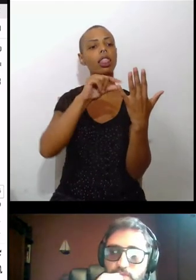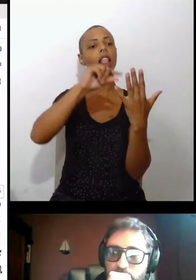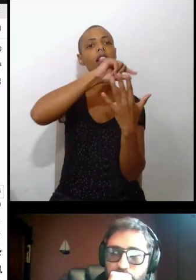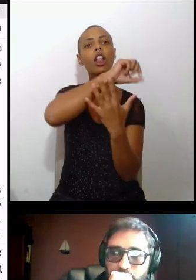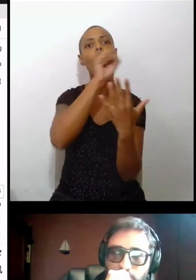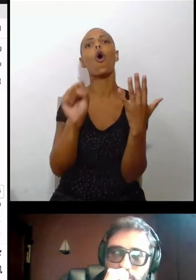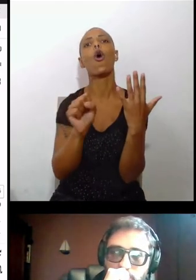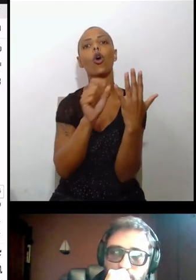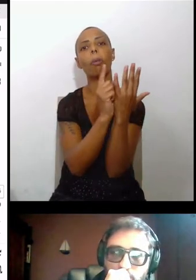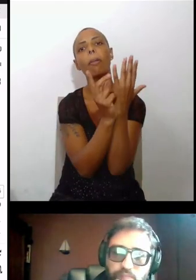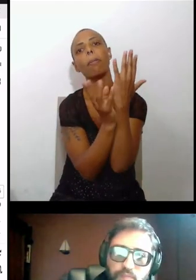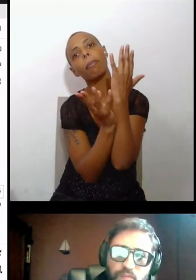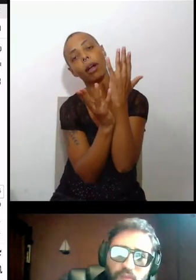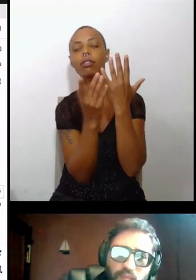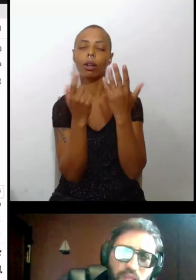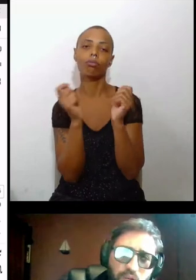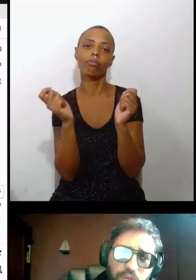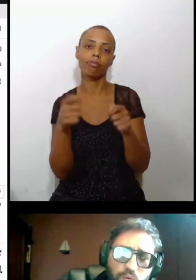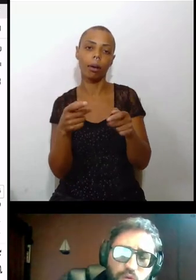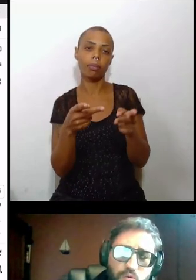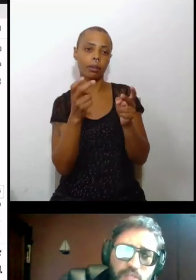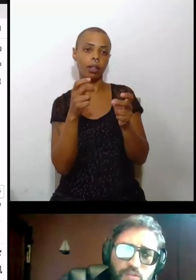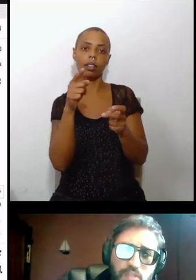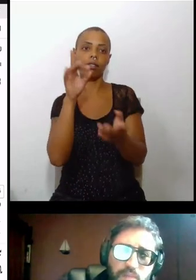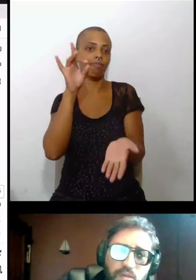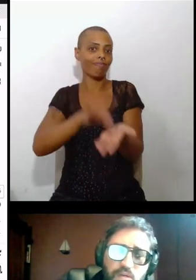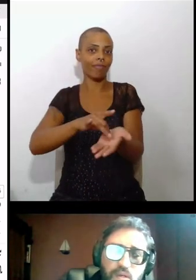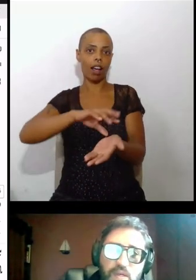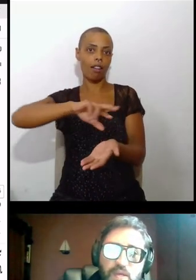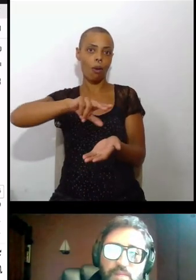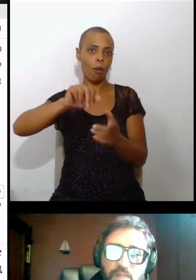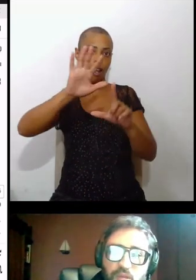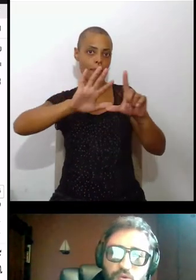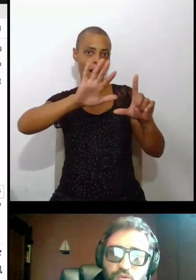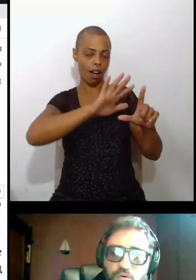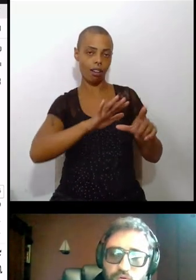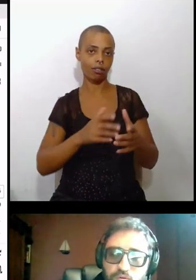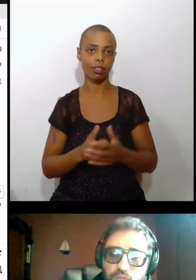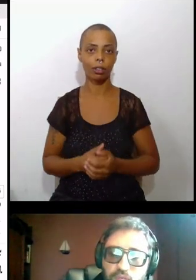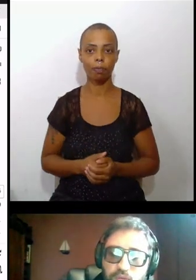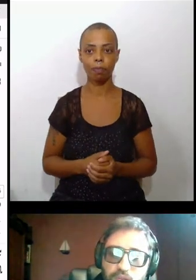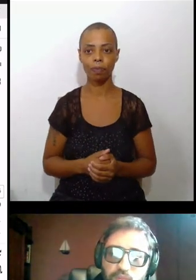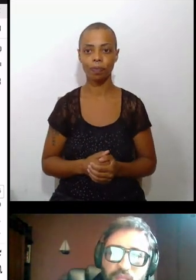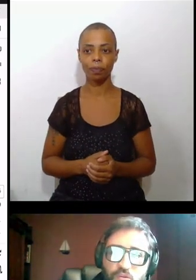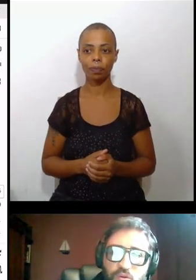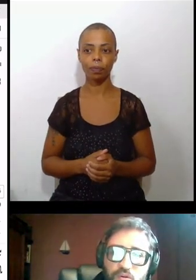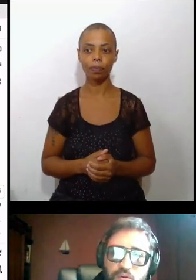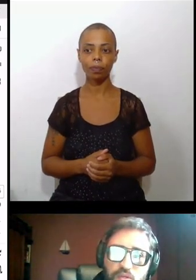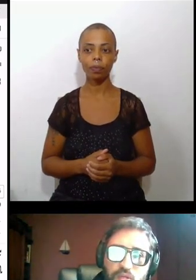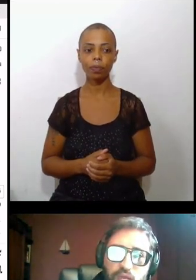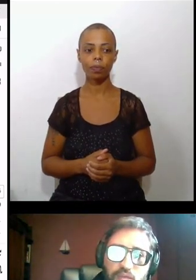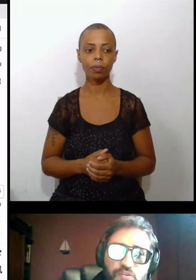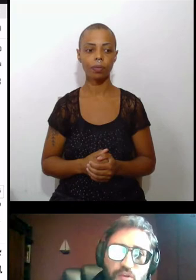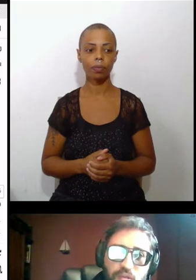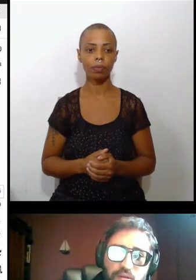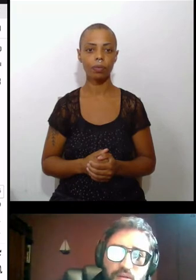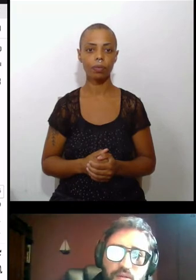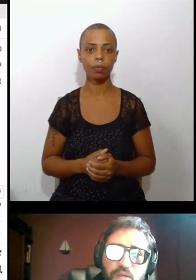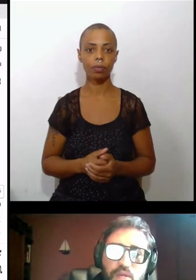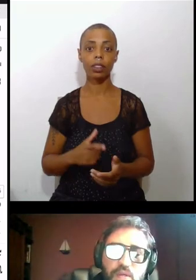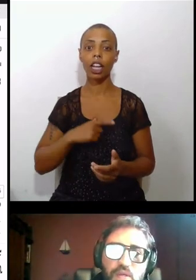fingers and some body parts that are clear clearly not an actual depiction of a real human